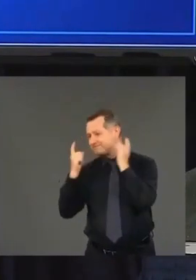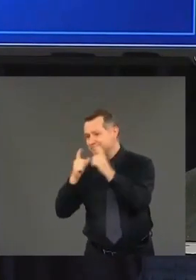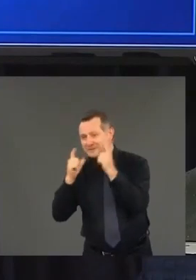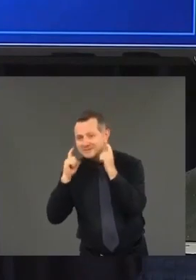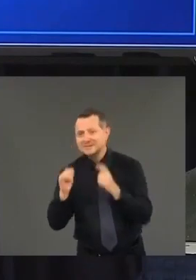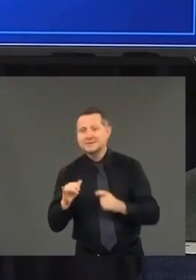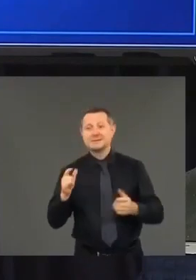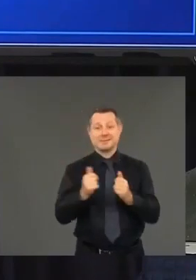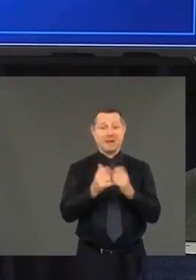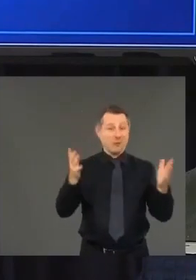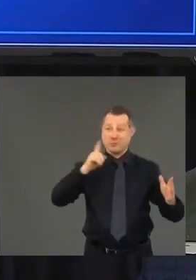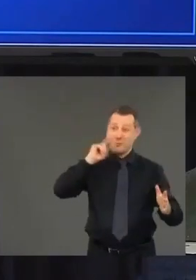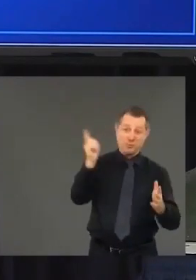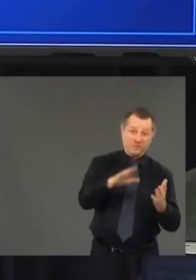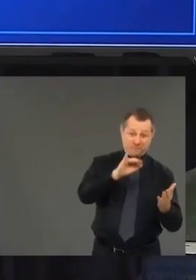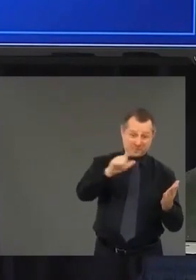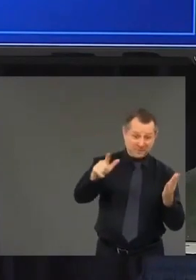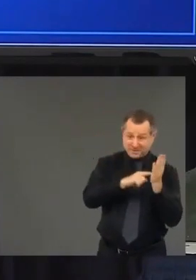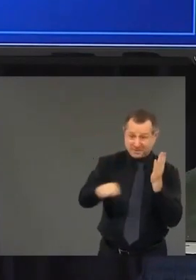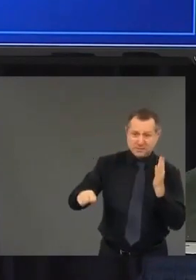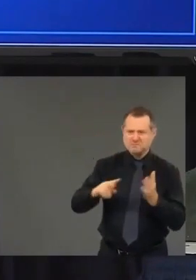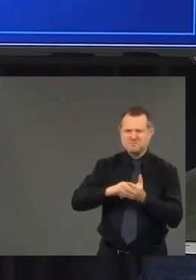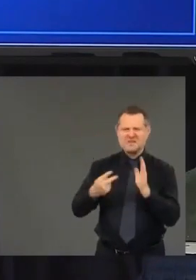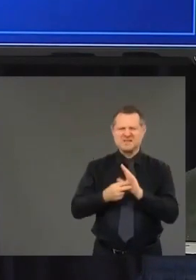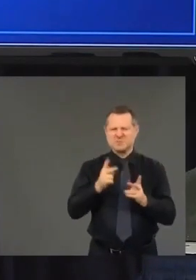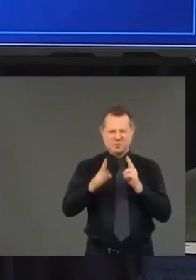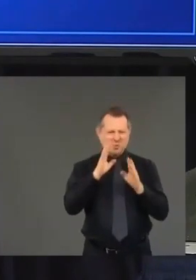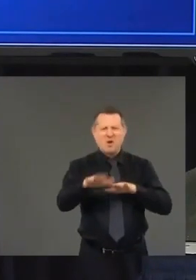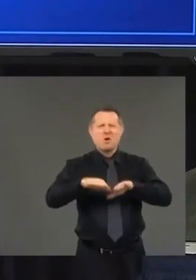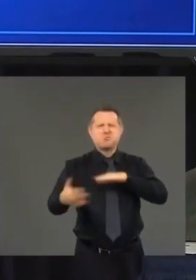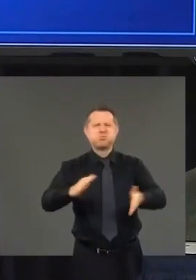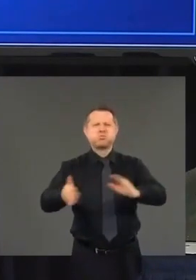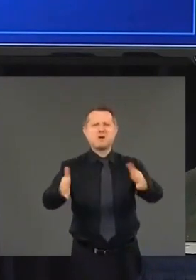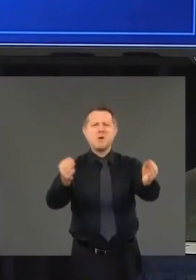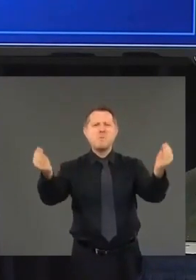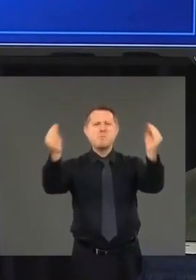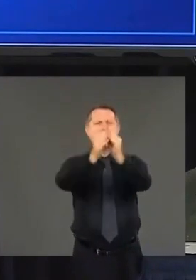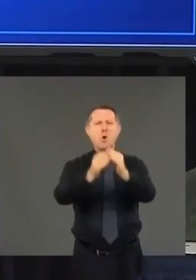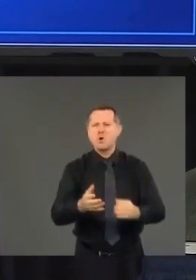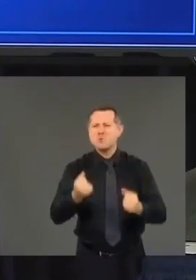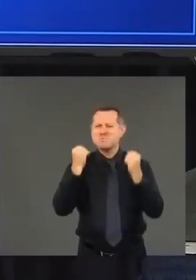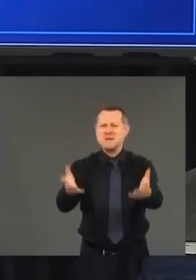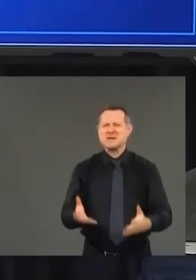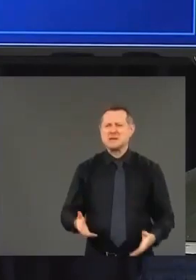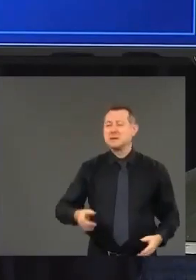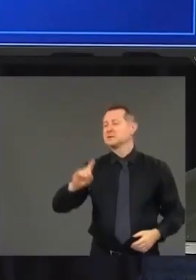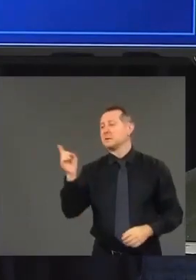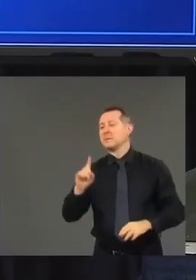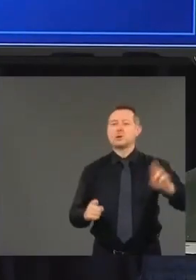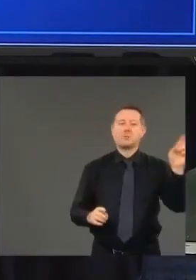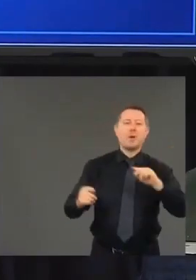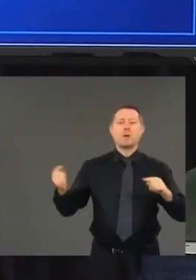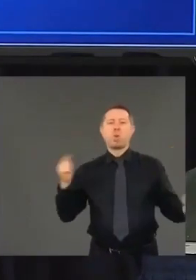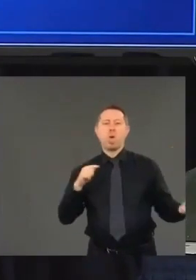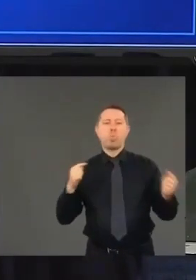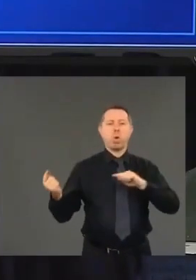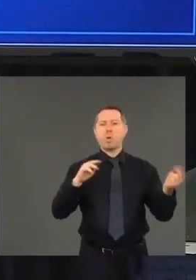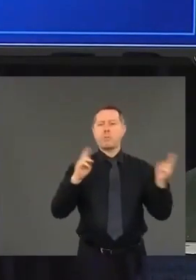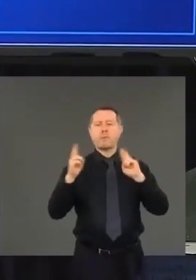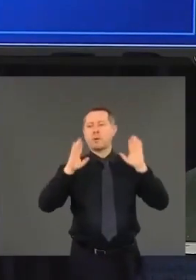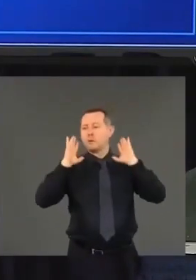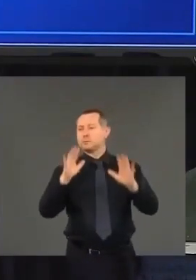needed to do, so many more lives would have been lost, and this is just a continuation of playing politics. And if they can't see that, then they aren't looking at the front